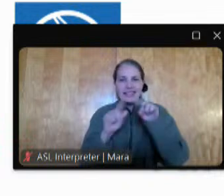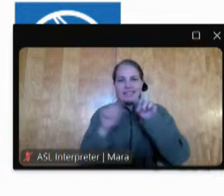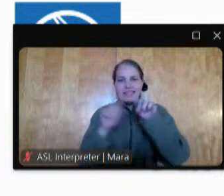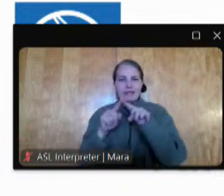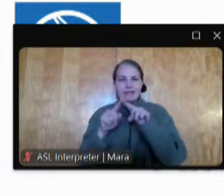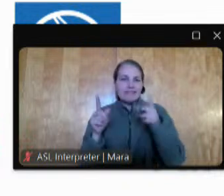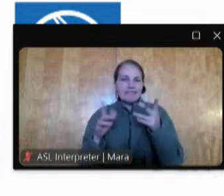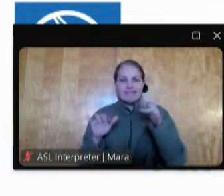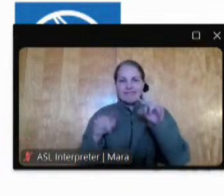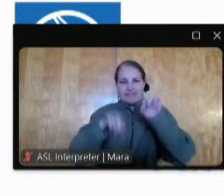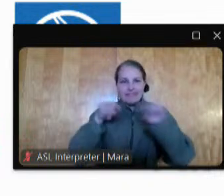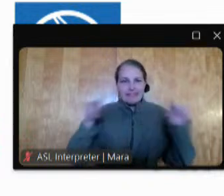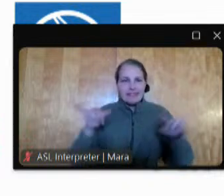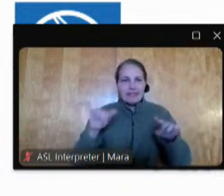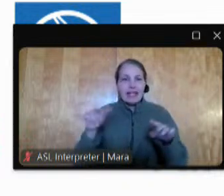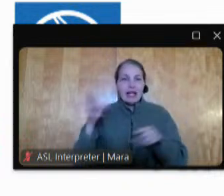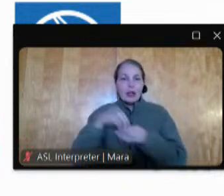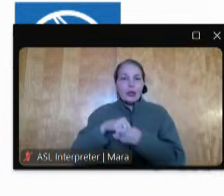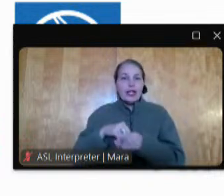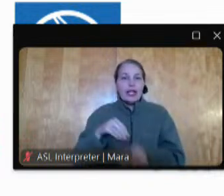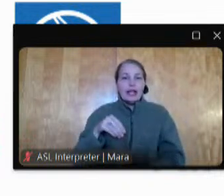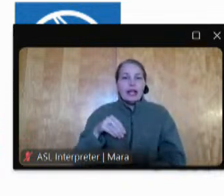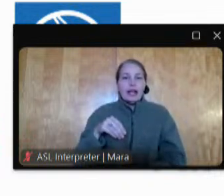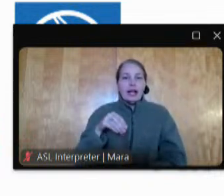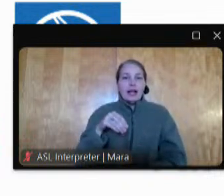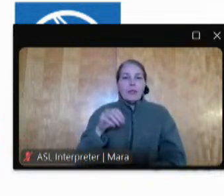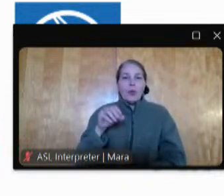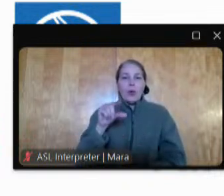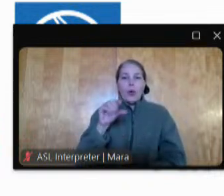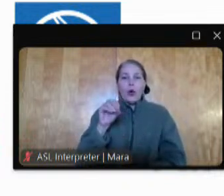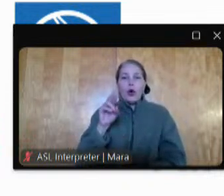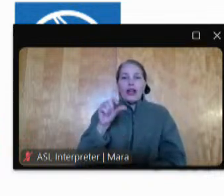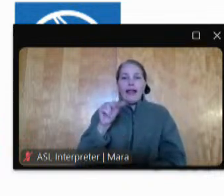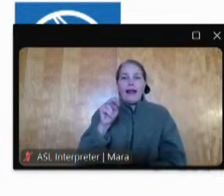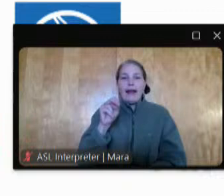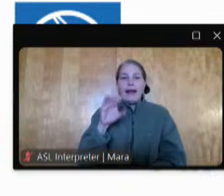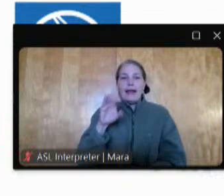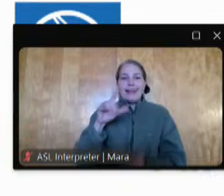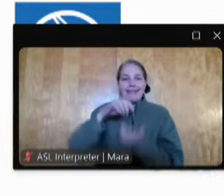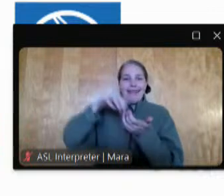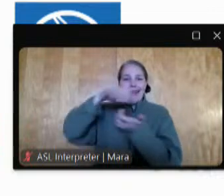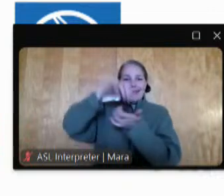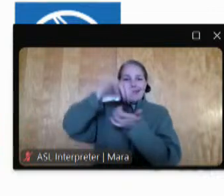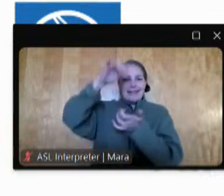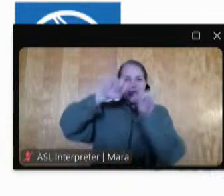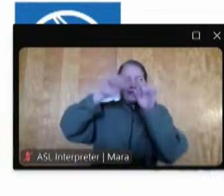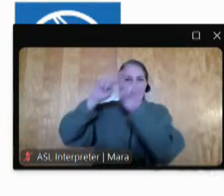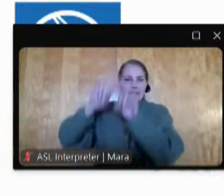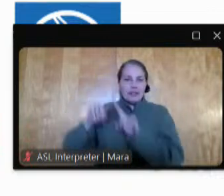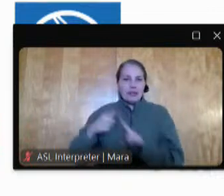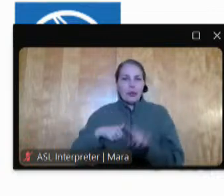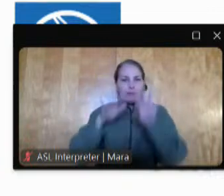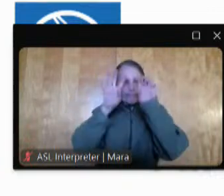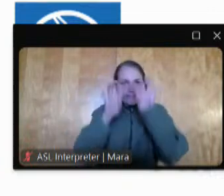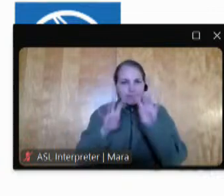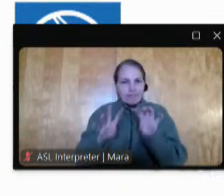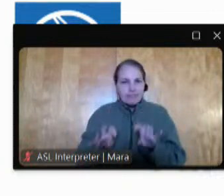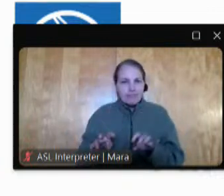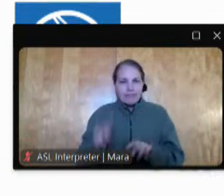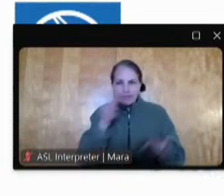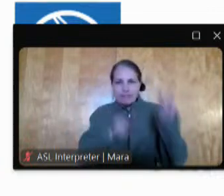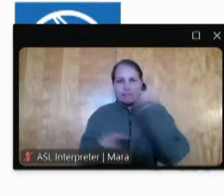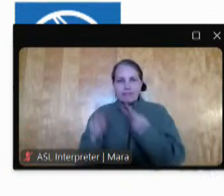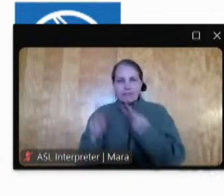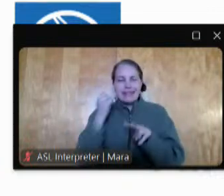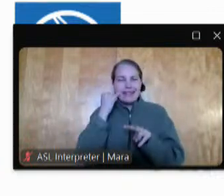were to do these surveys to identify pollutants of concern, to determine whether the air toxic levels were elevated,